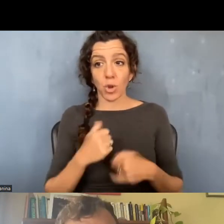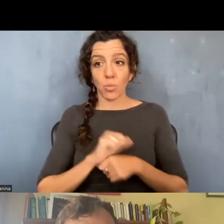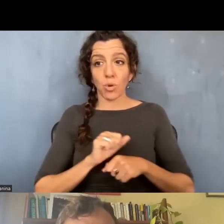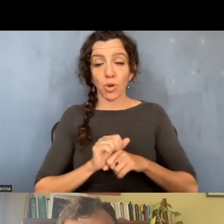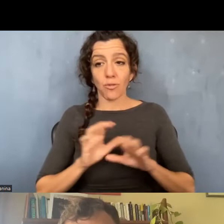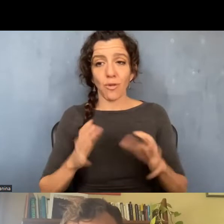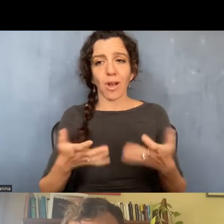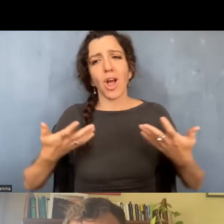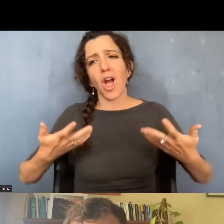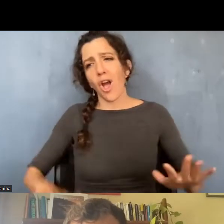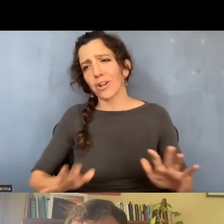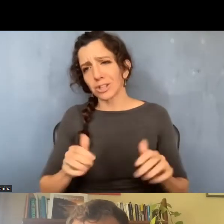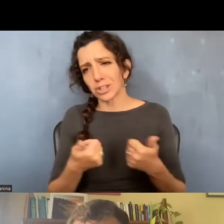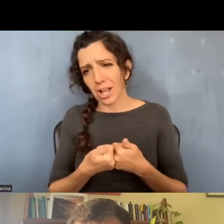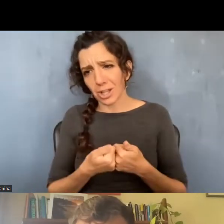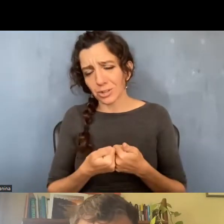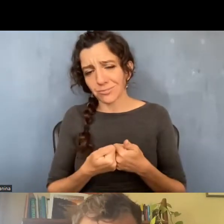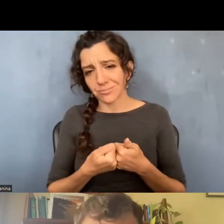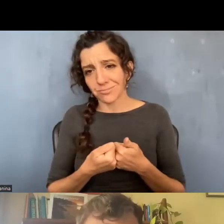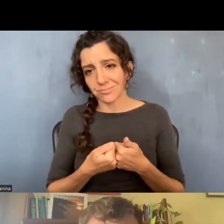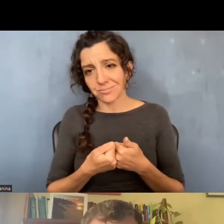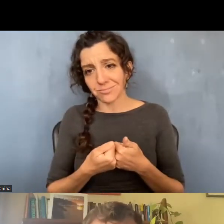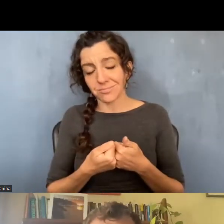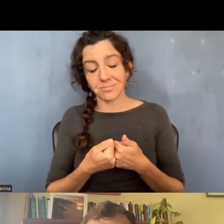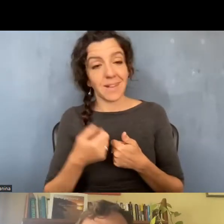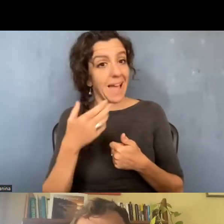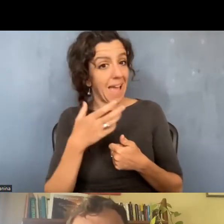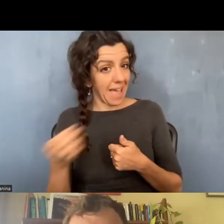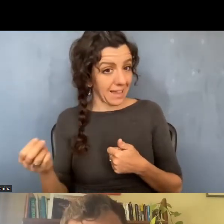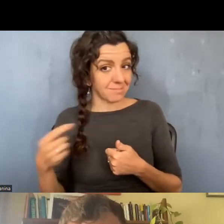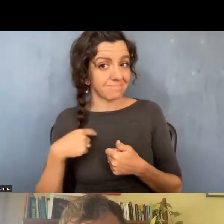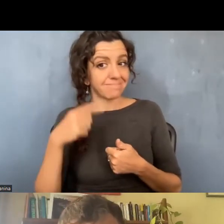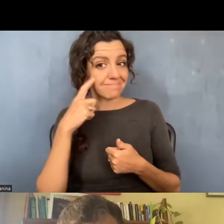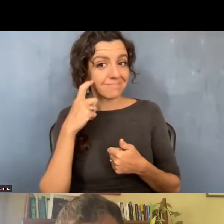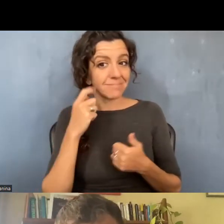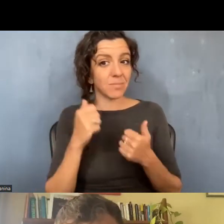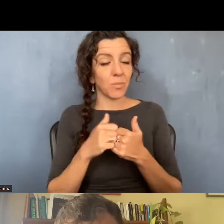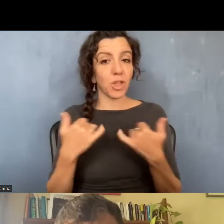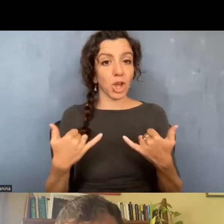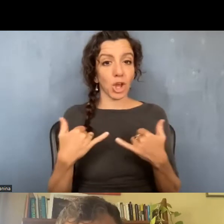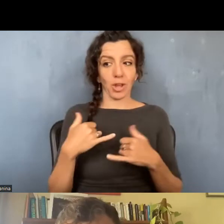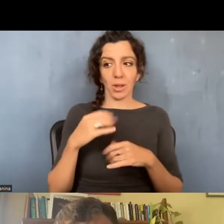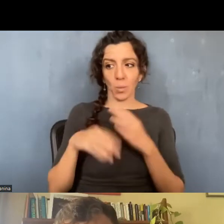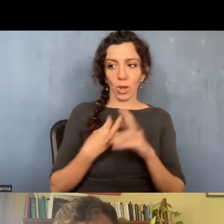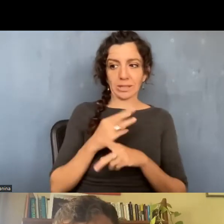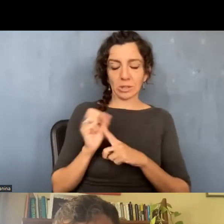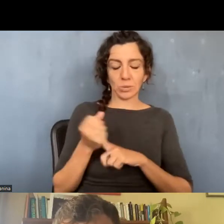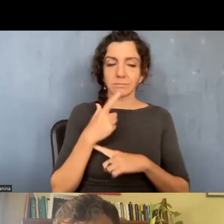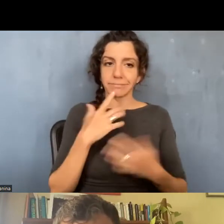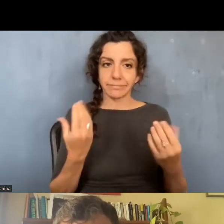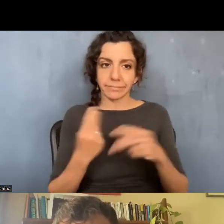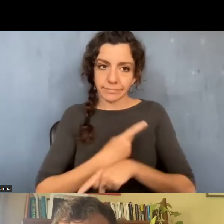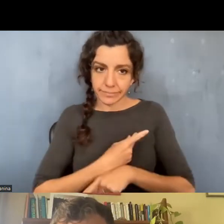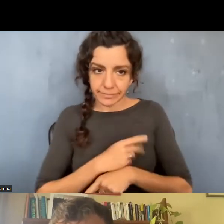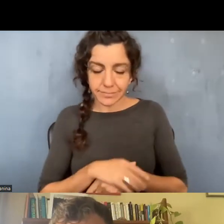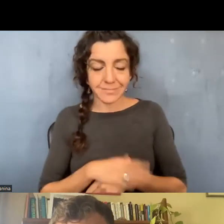already a challenge, one that is only magnified, I suspect, in our current context. And finally, we heard over and over again